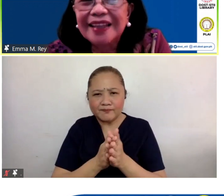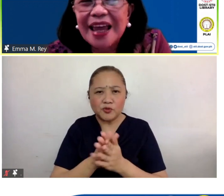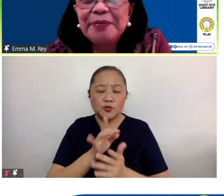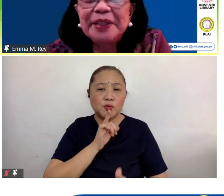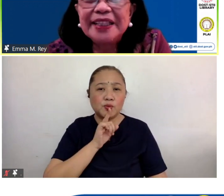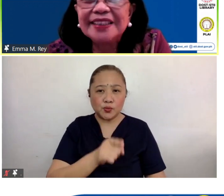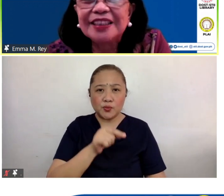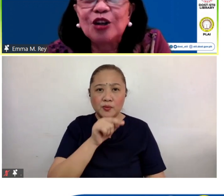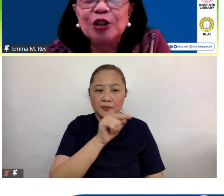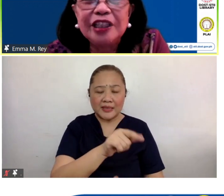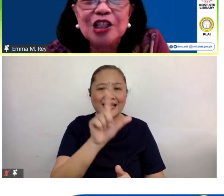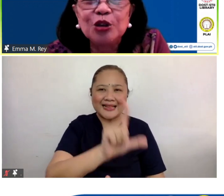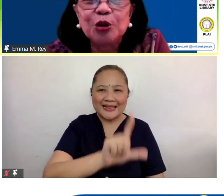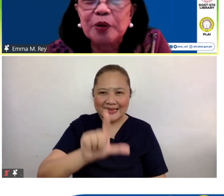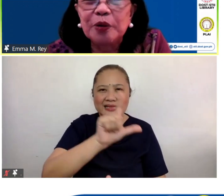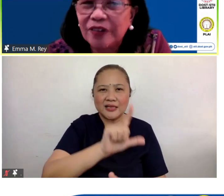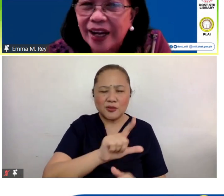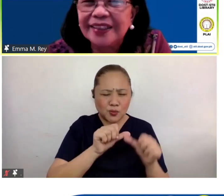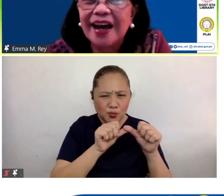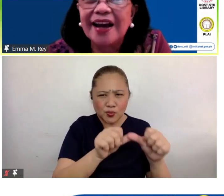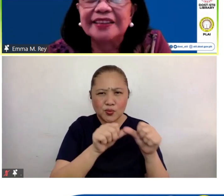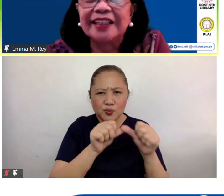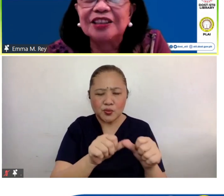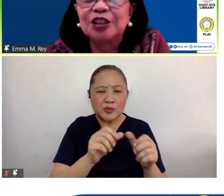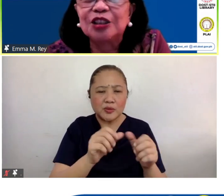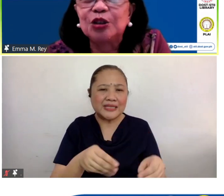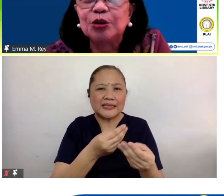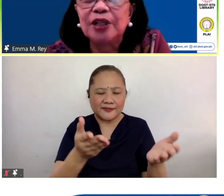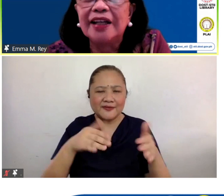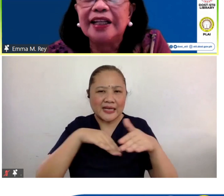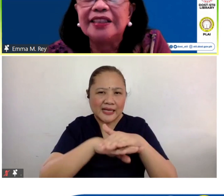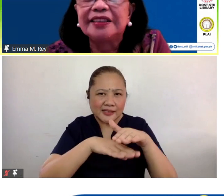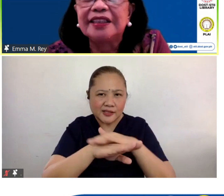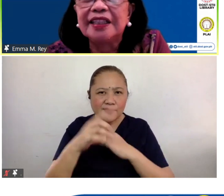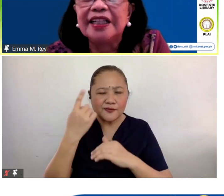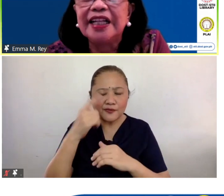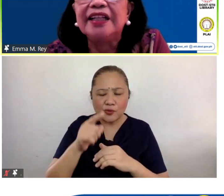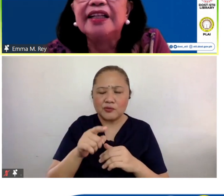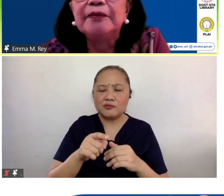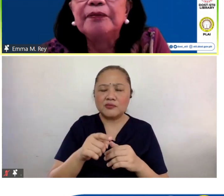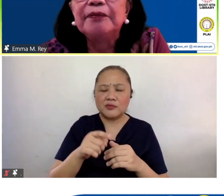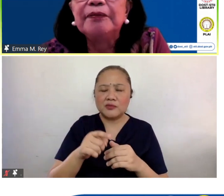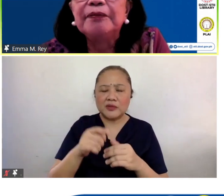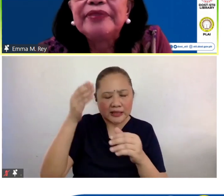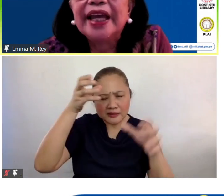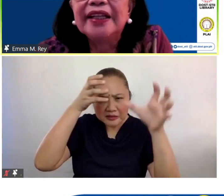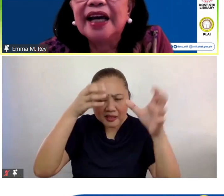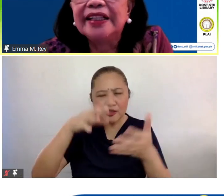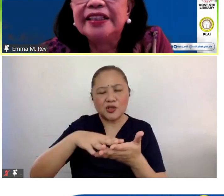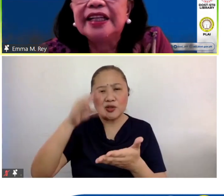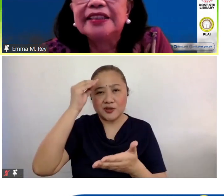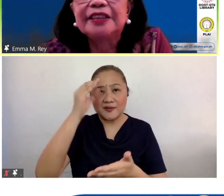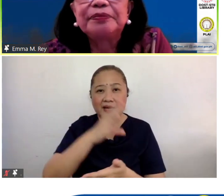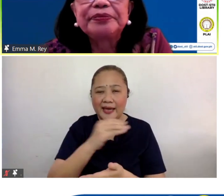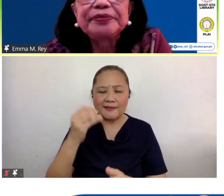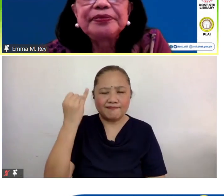that libraries continue to provide access to knowledge, learning, and